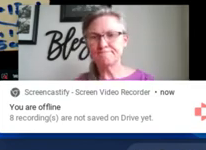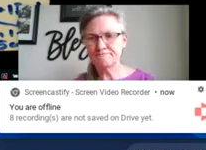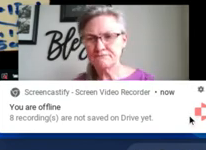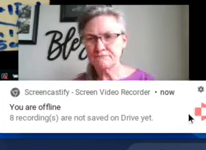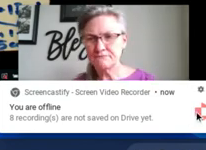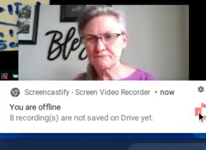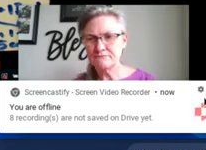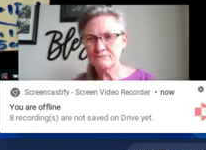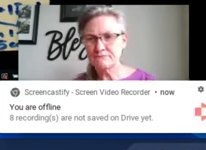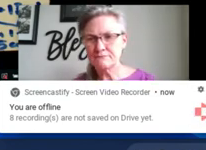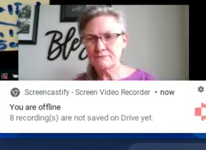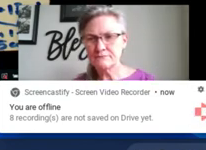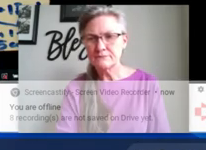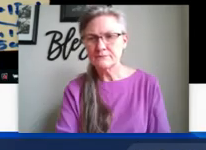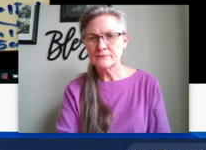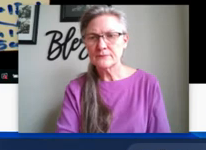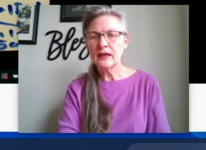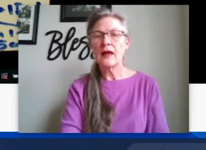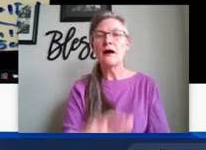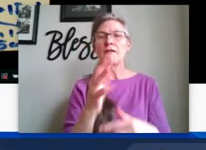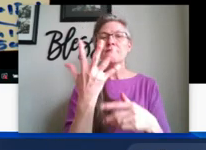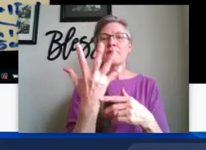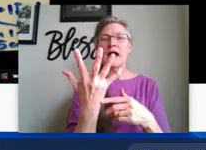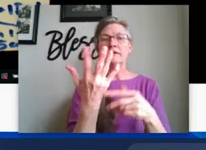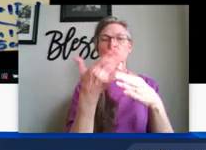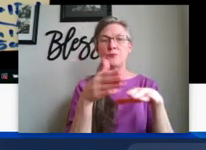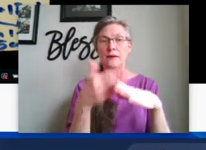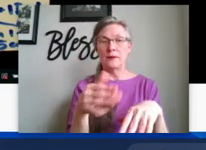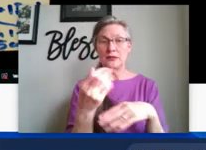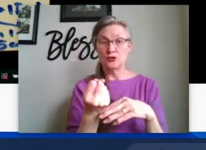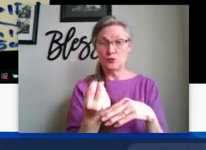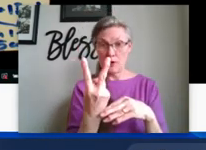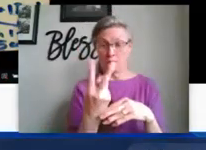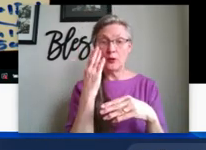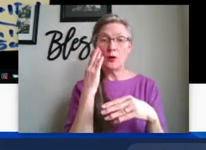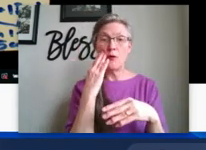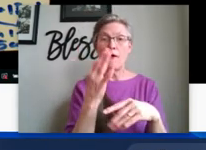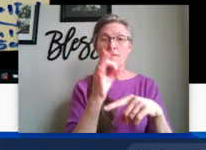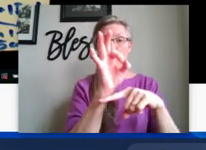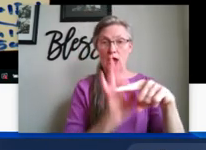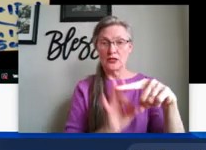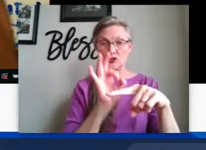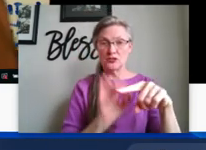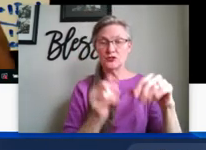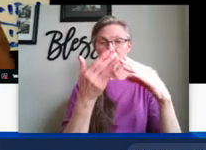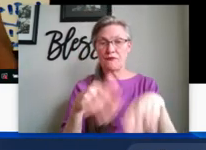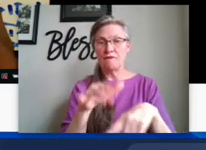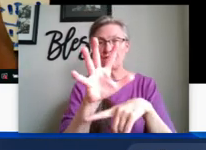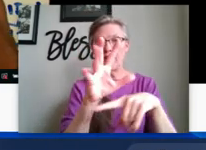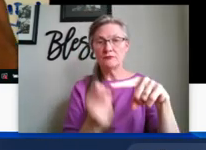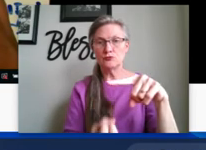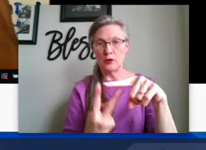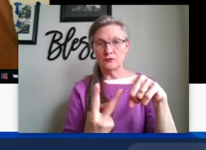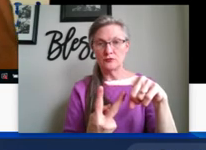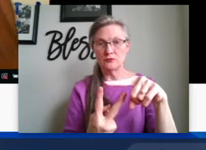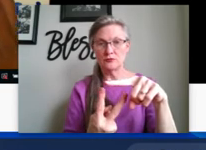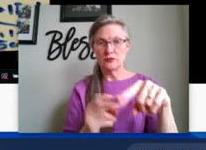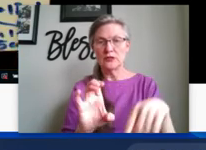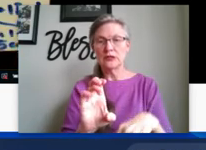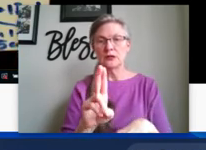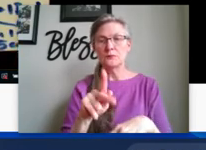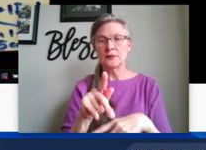and what we know is fractions are division problems, right? So this is 5/12